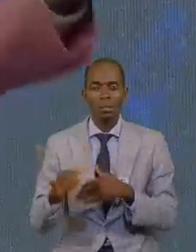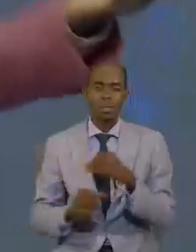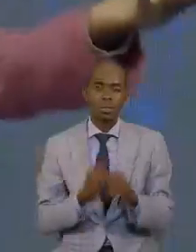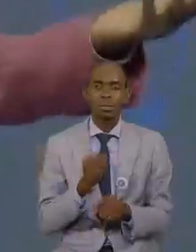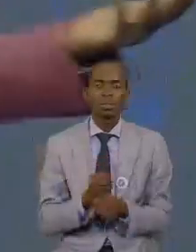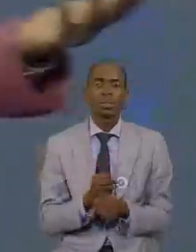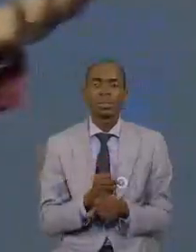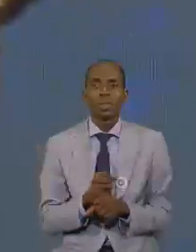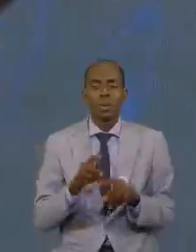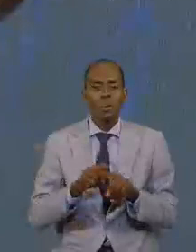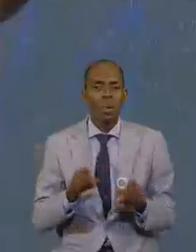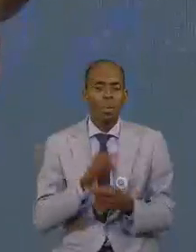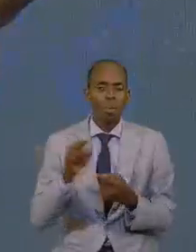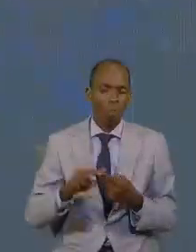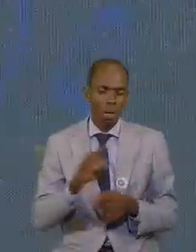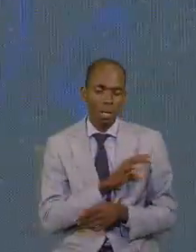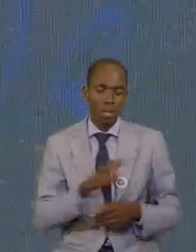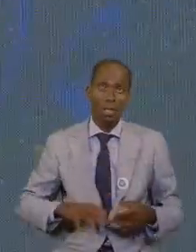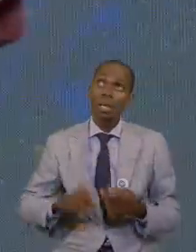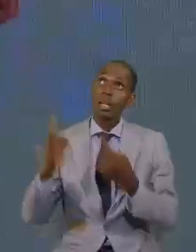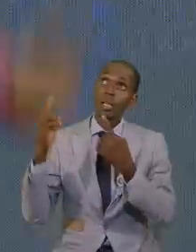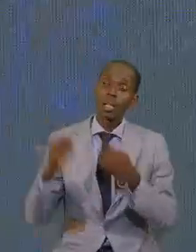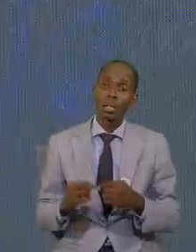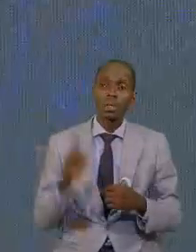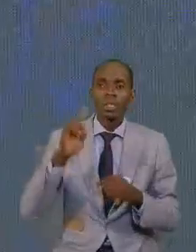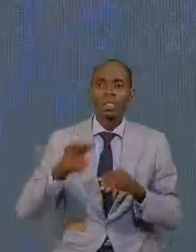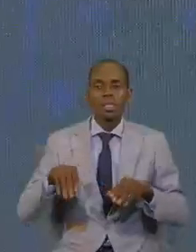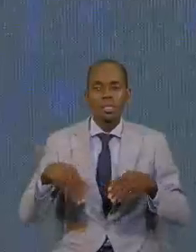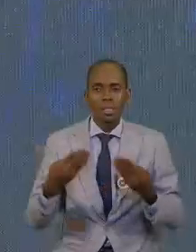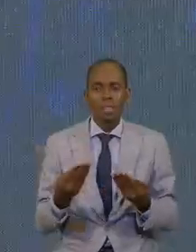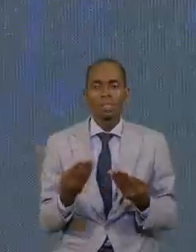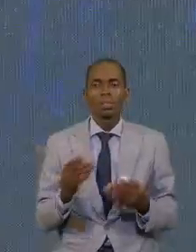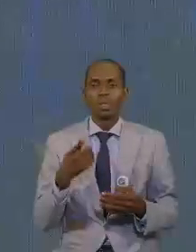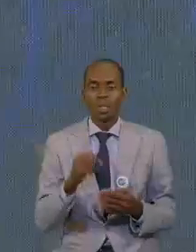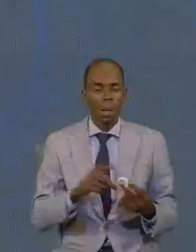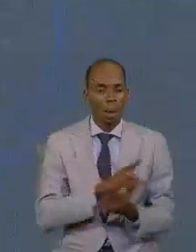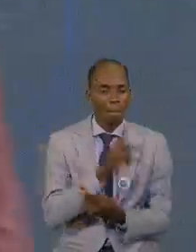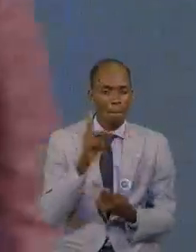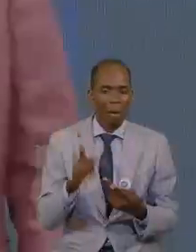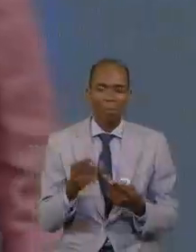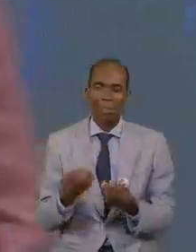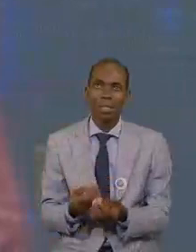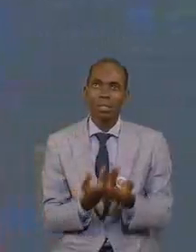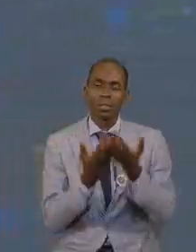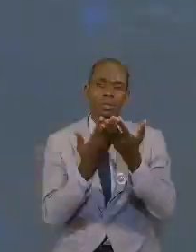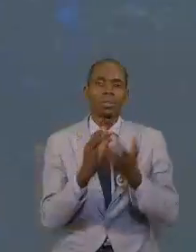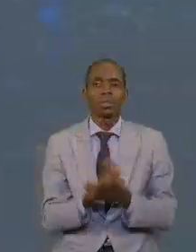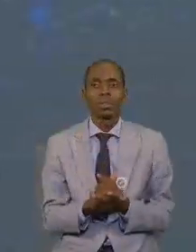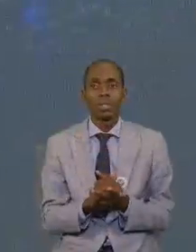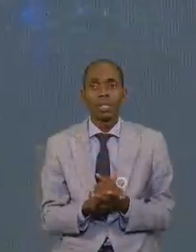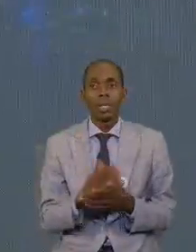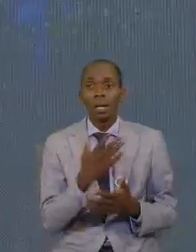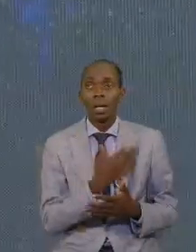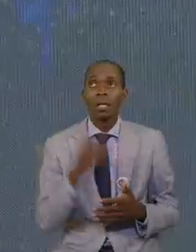But when Christ came, he gave a perfect propitiation. He doesn't have to do it every